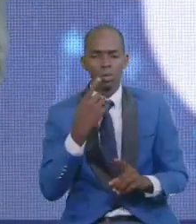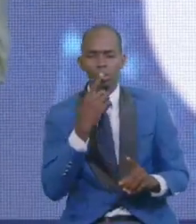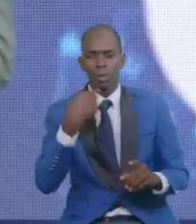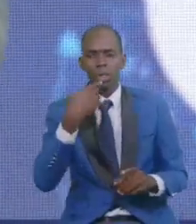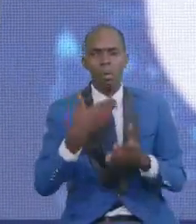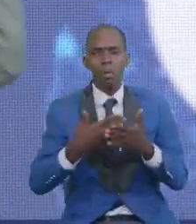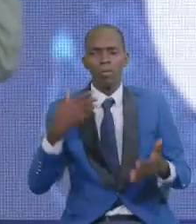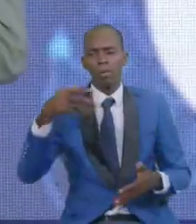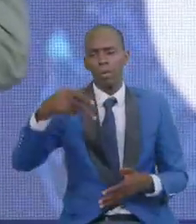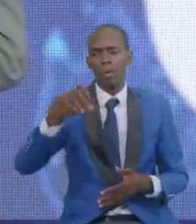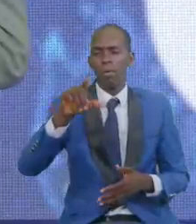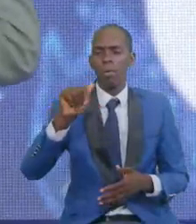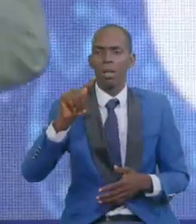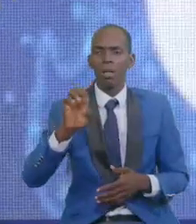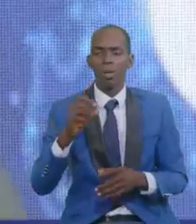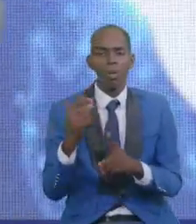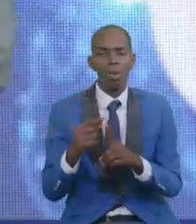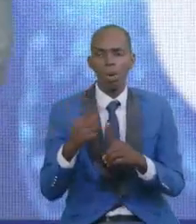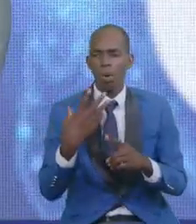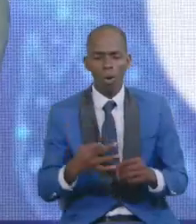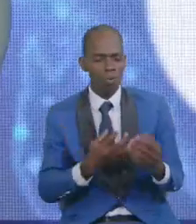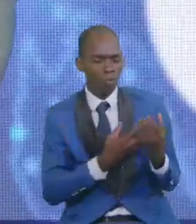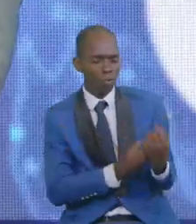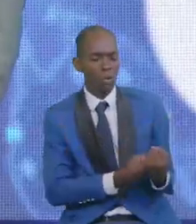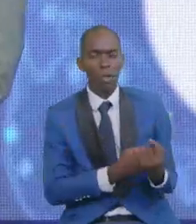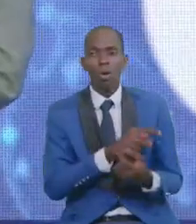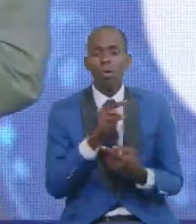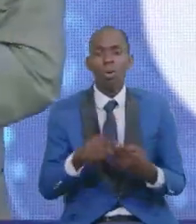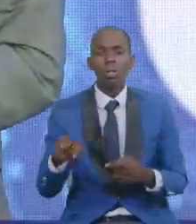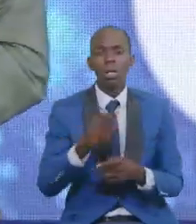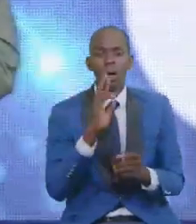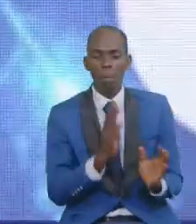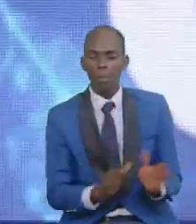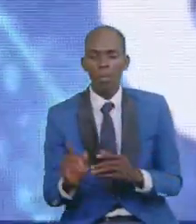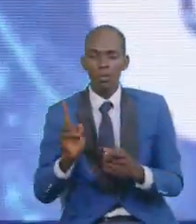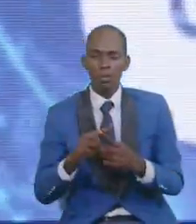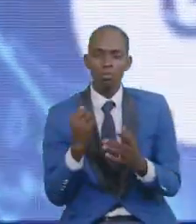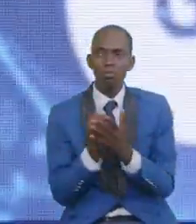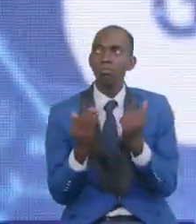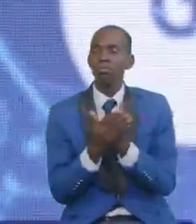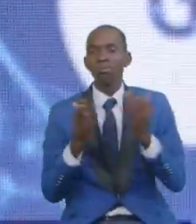of courage when they were going to crucify him.